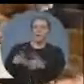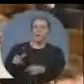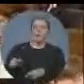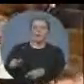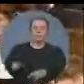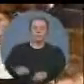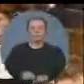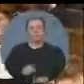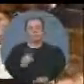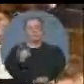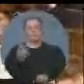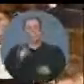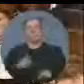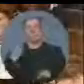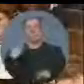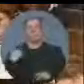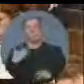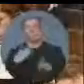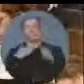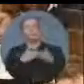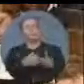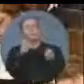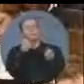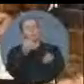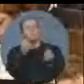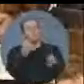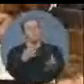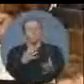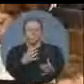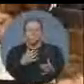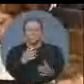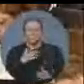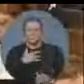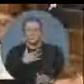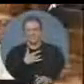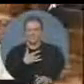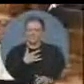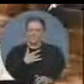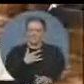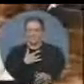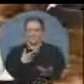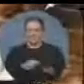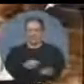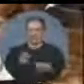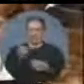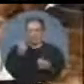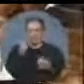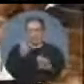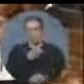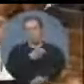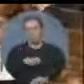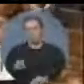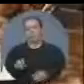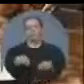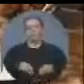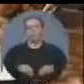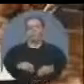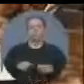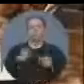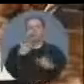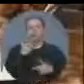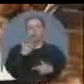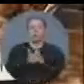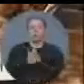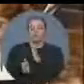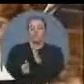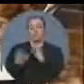the request was shipped to the appropriate Liberal minister. At that point, the Liberal minister would manage, control,